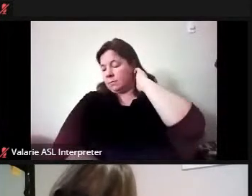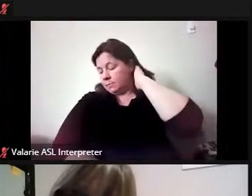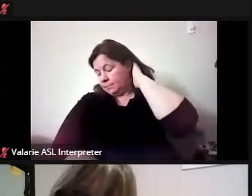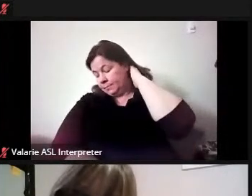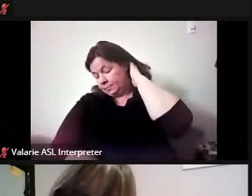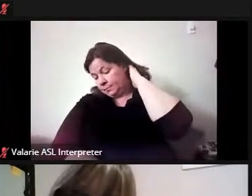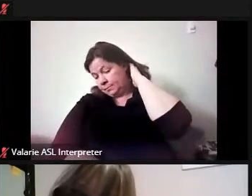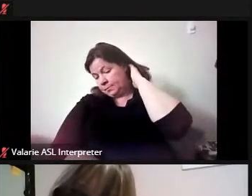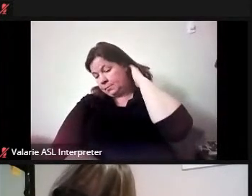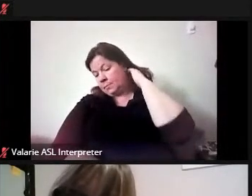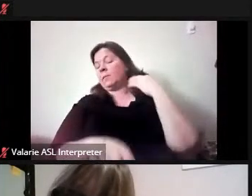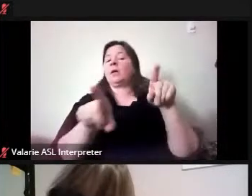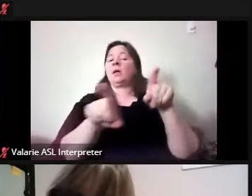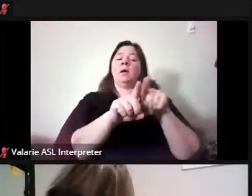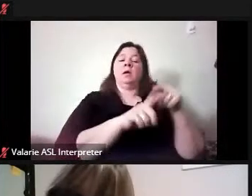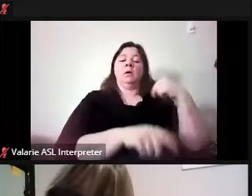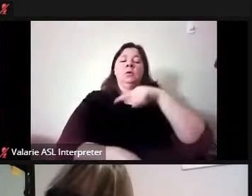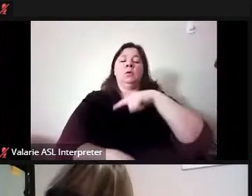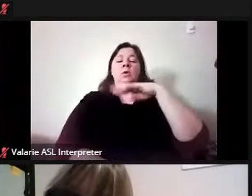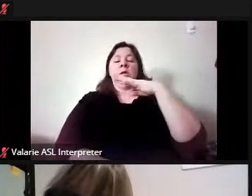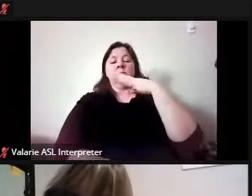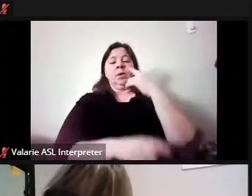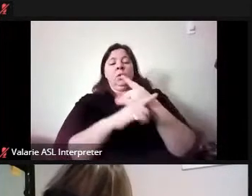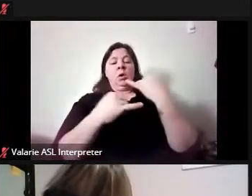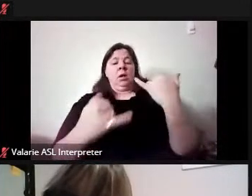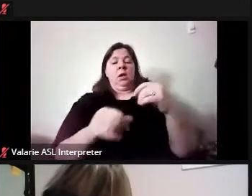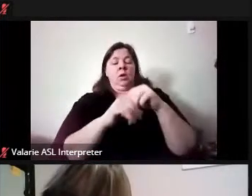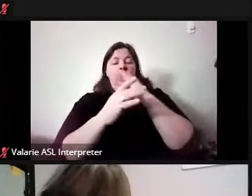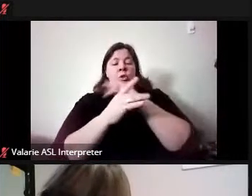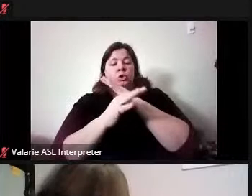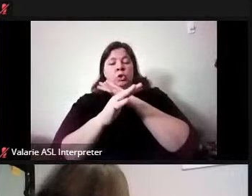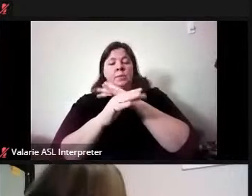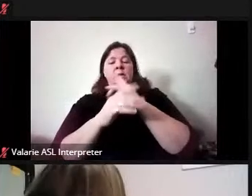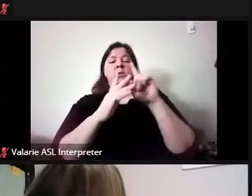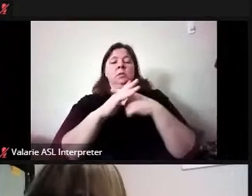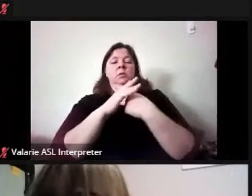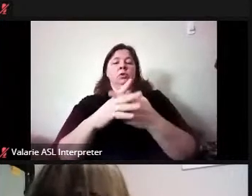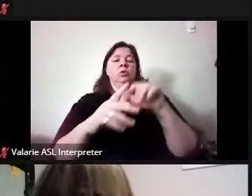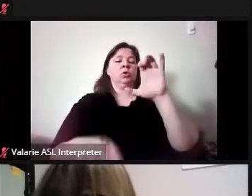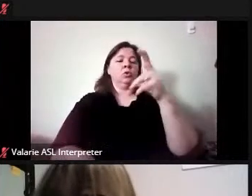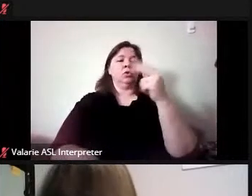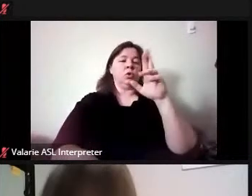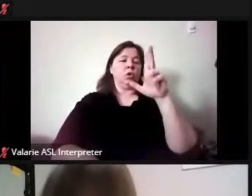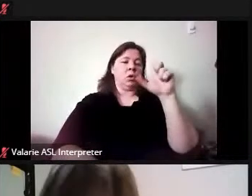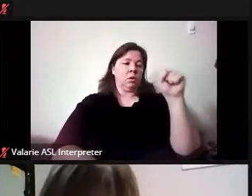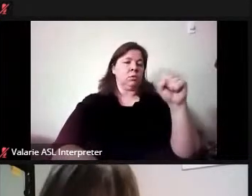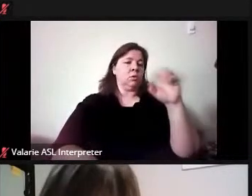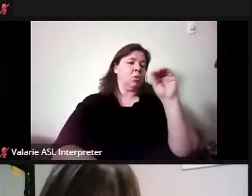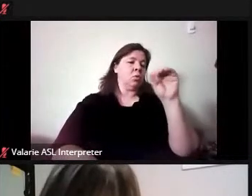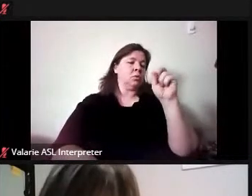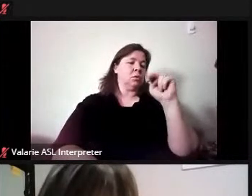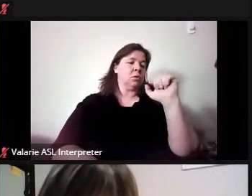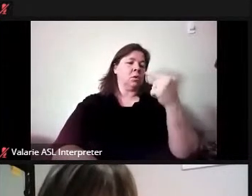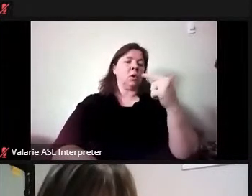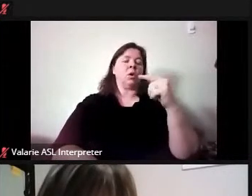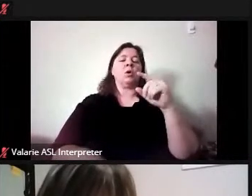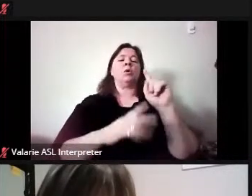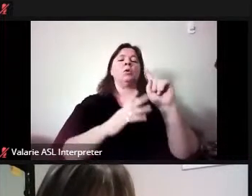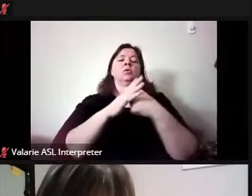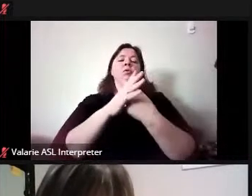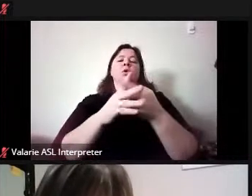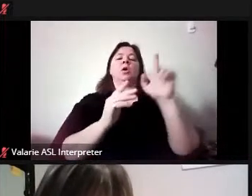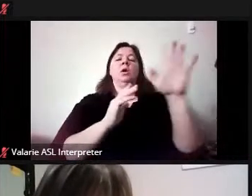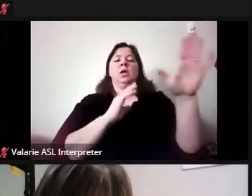we speak now, there's a webinar going on in Germany that's just started. Charles Asong has started his webinar 20 minutes ago.